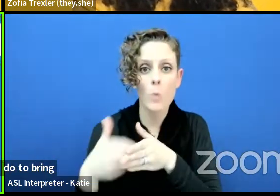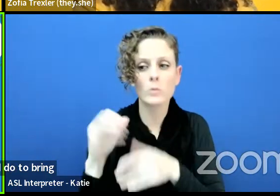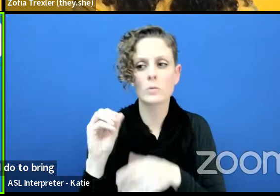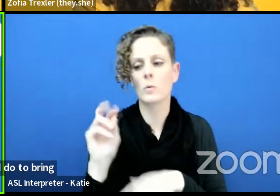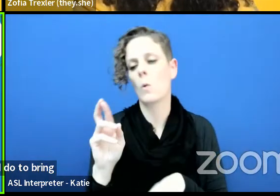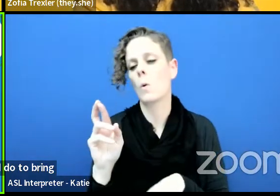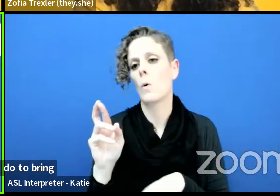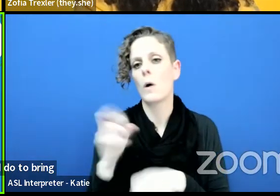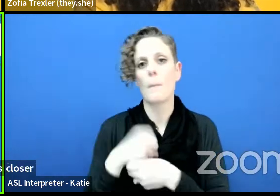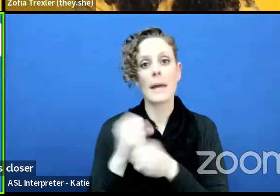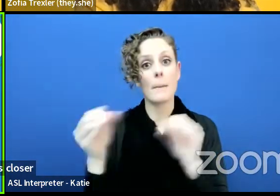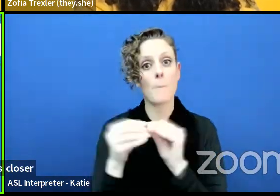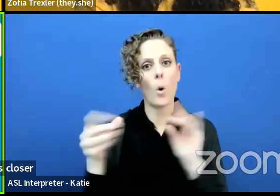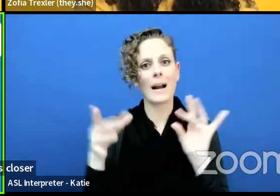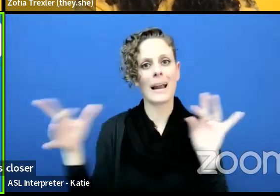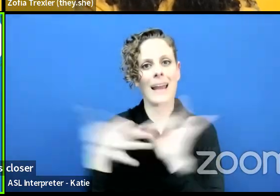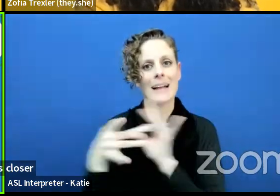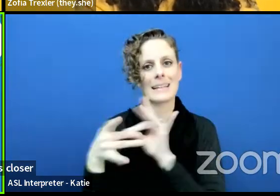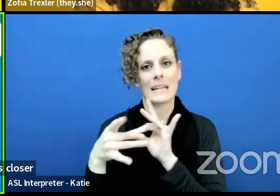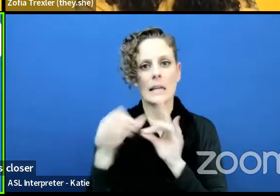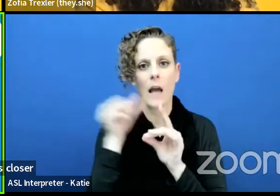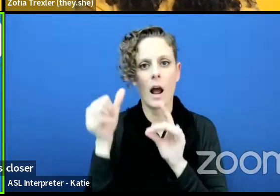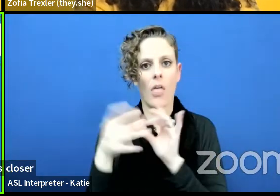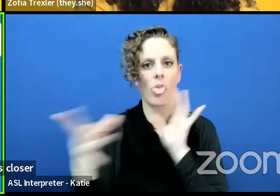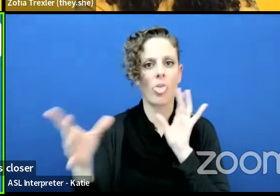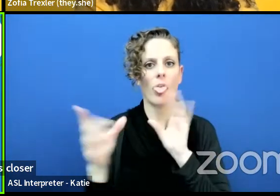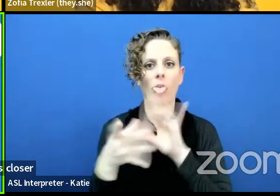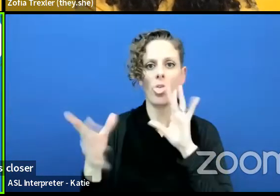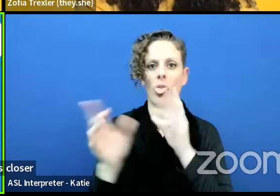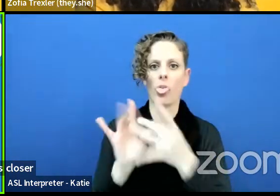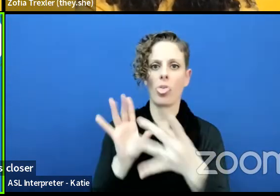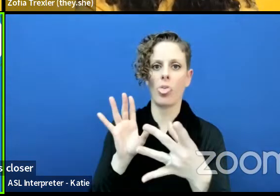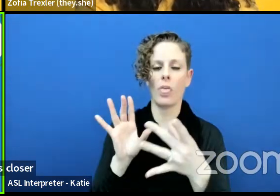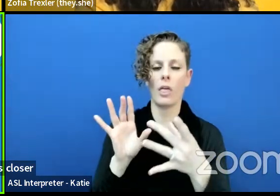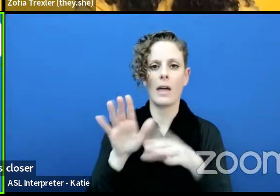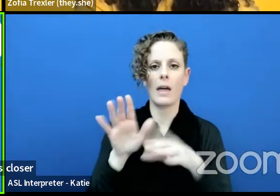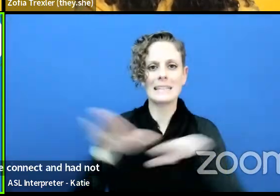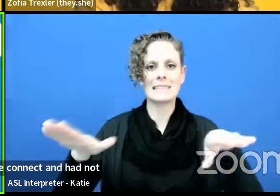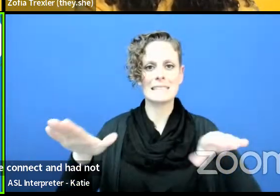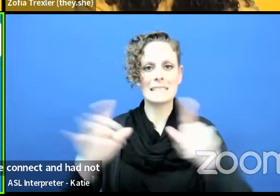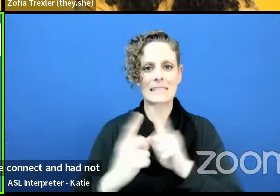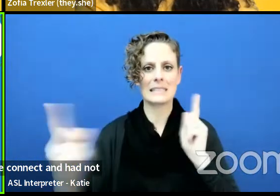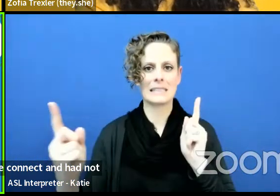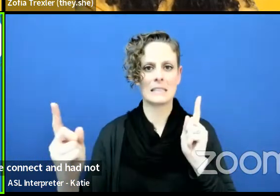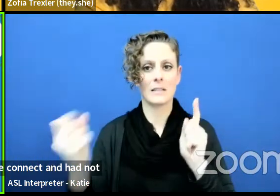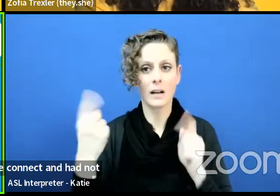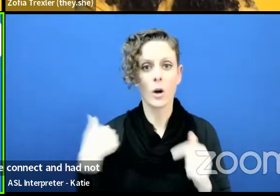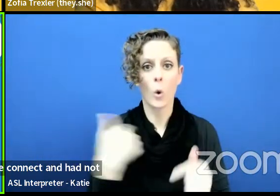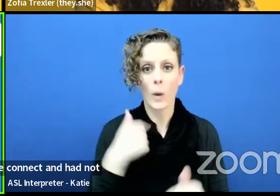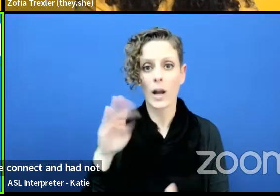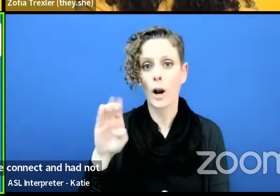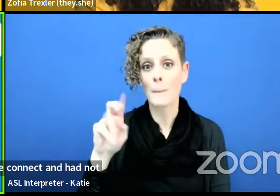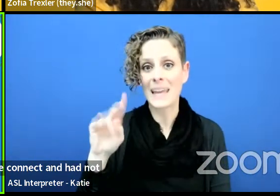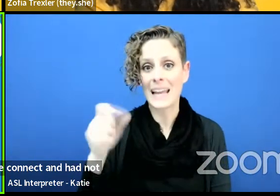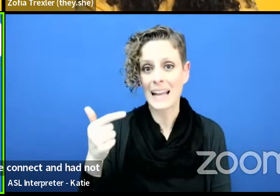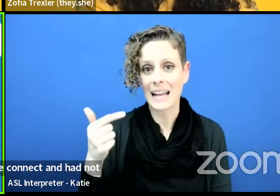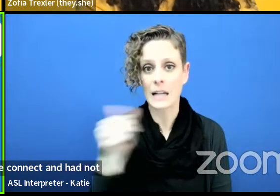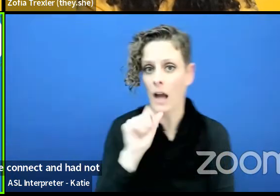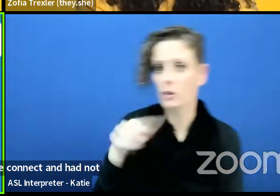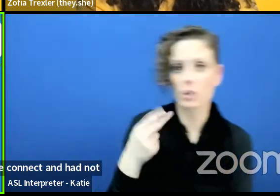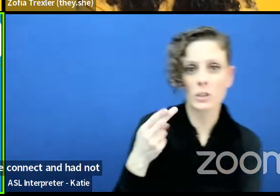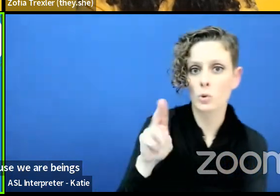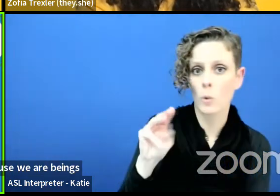make things more connected, not so distant? Because we're beings, not just humans, we're beings,